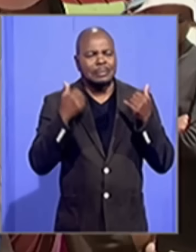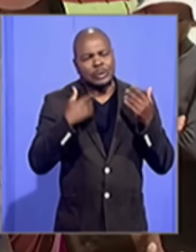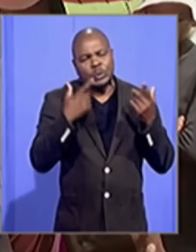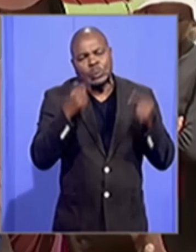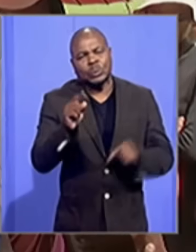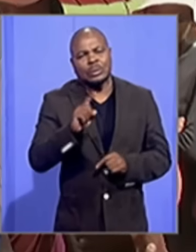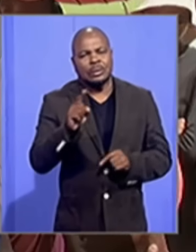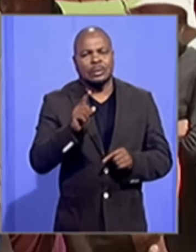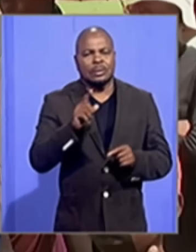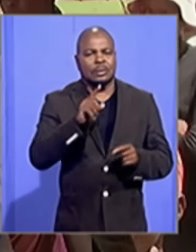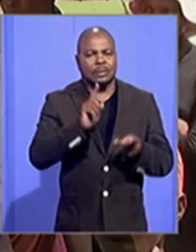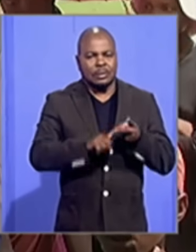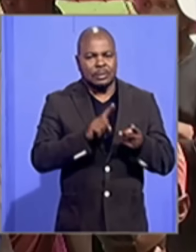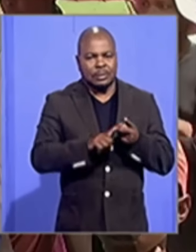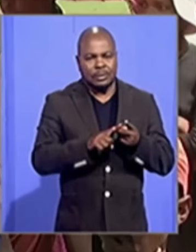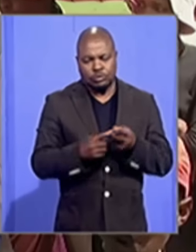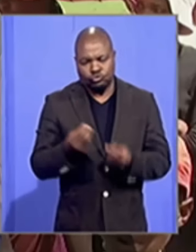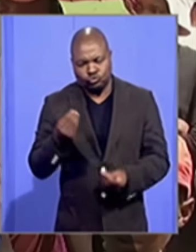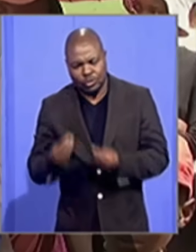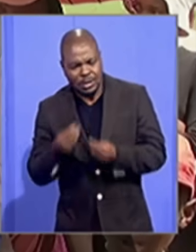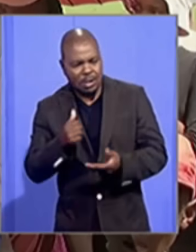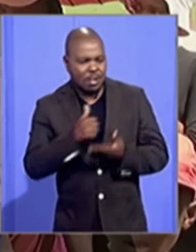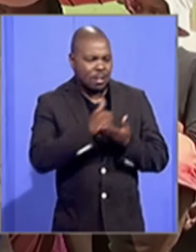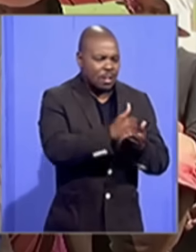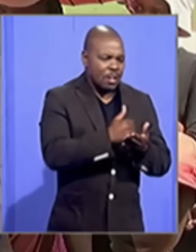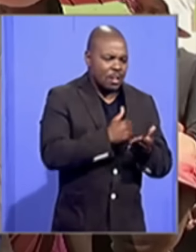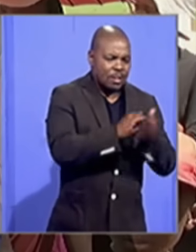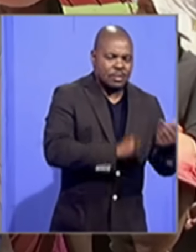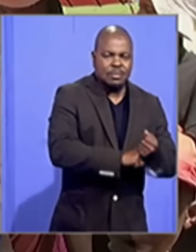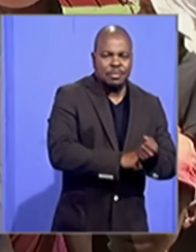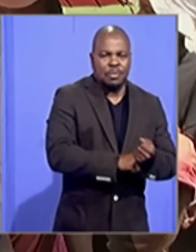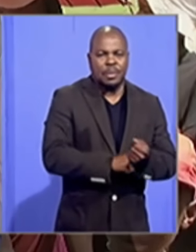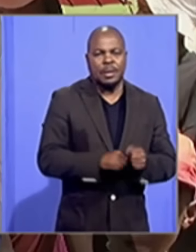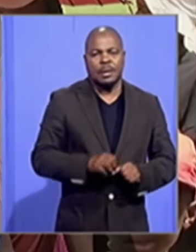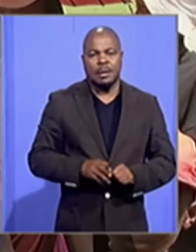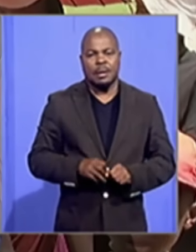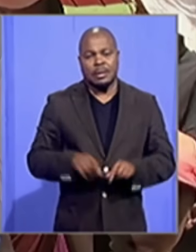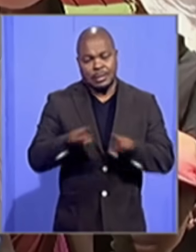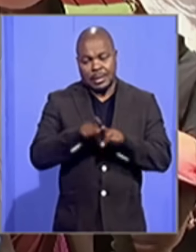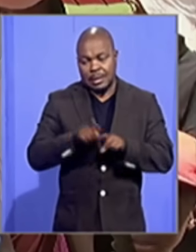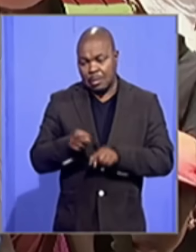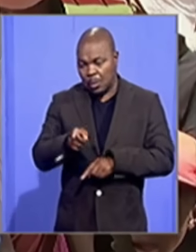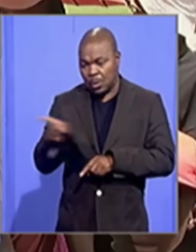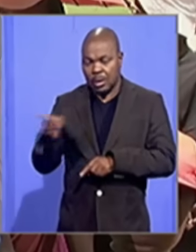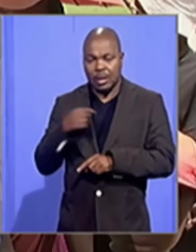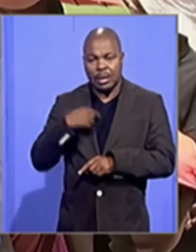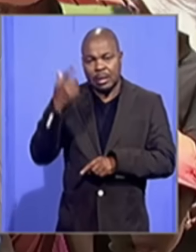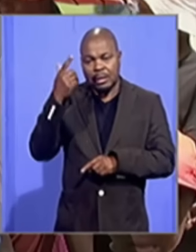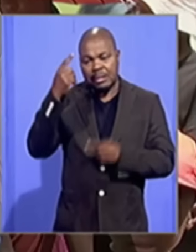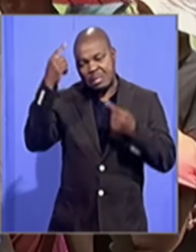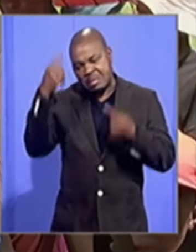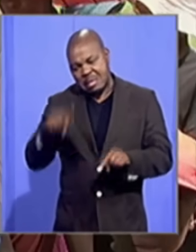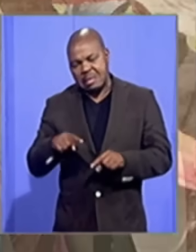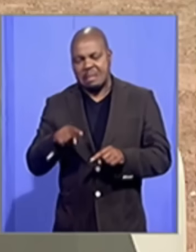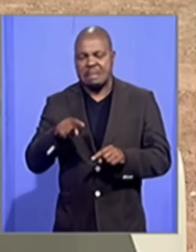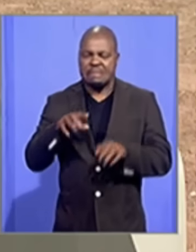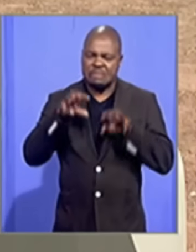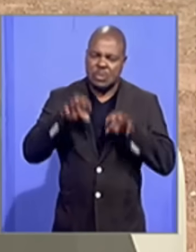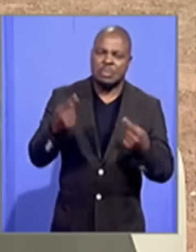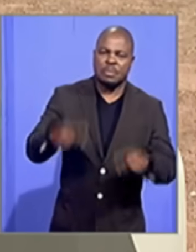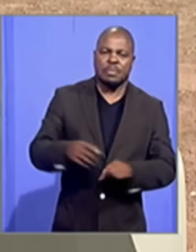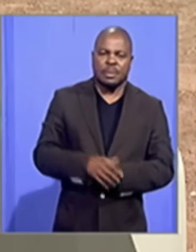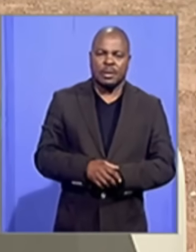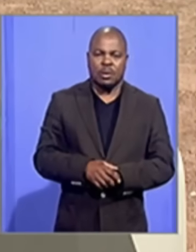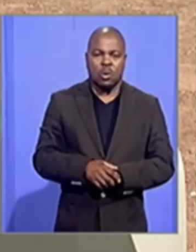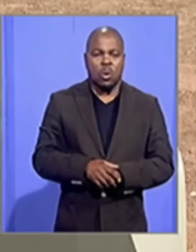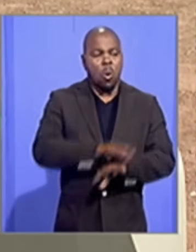ba fepuang ke bana ba nanana ba e renang le bona bo ba shebile ba sa tsebeng le bona ba tlile metsing ka fose ke siki ka